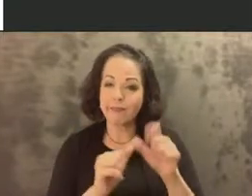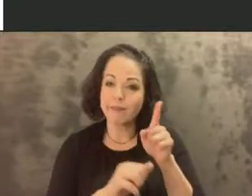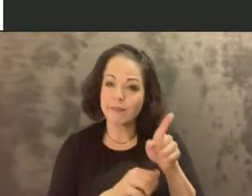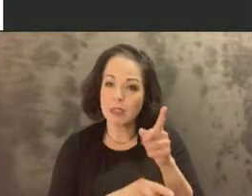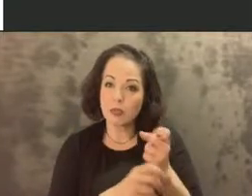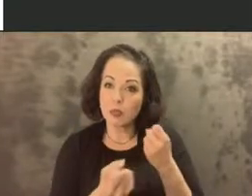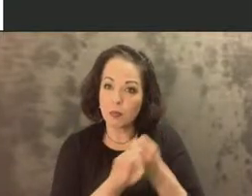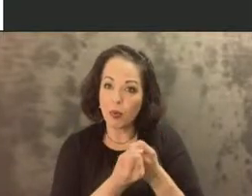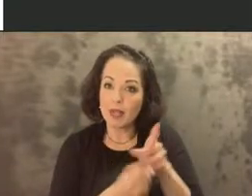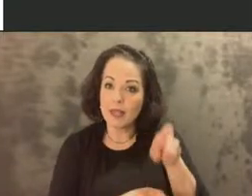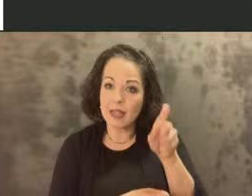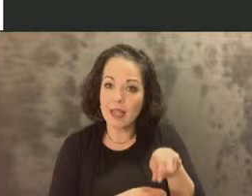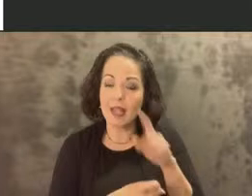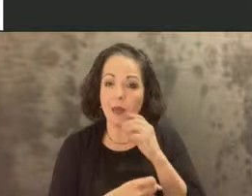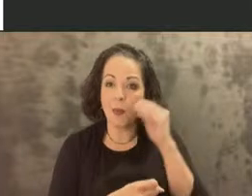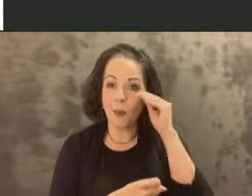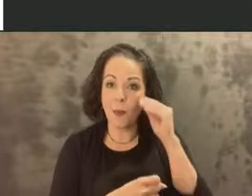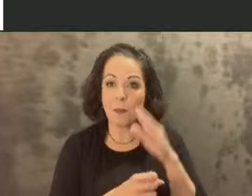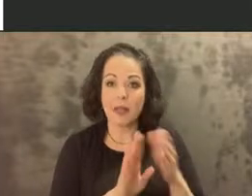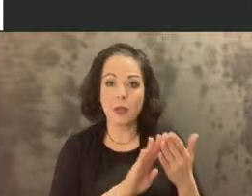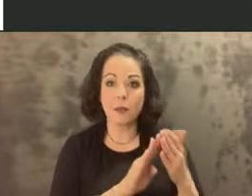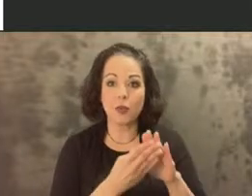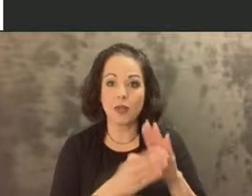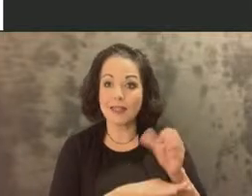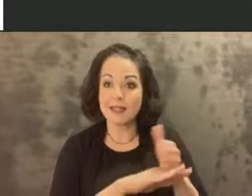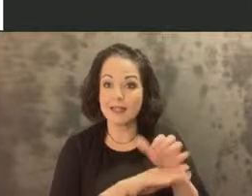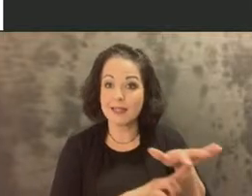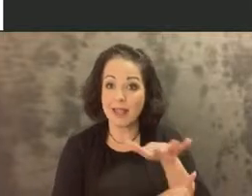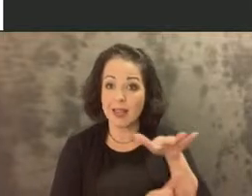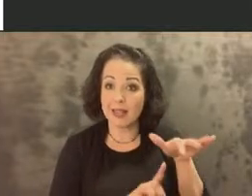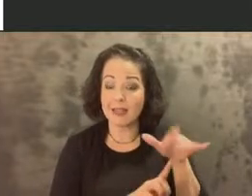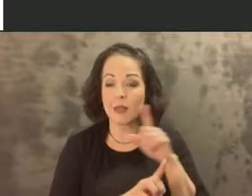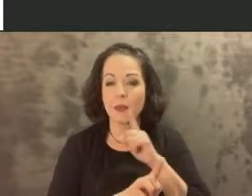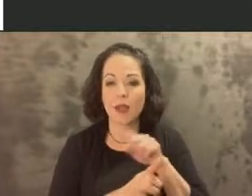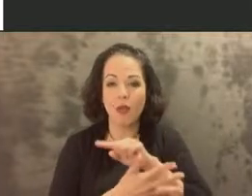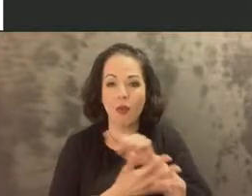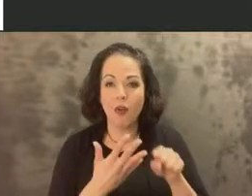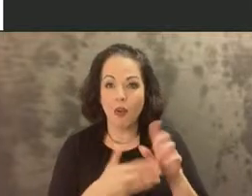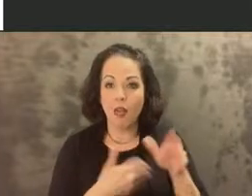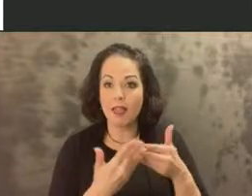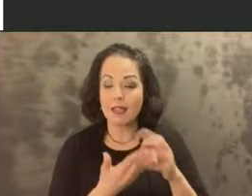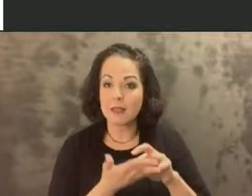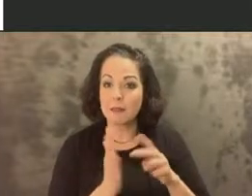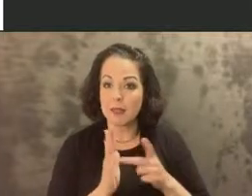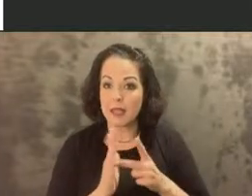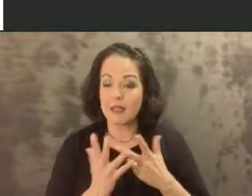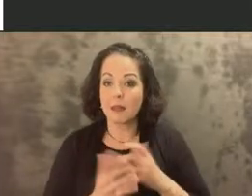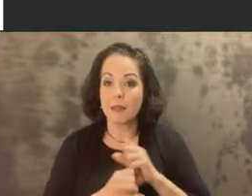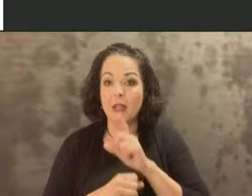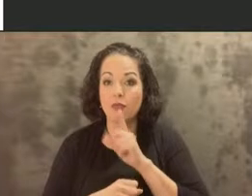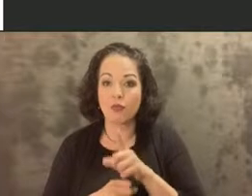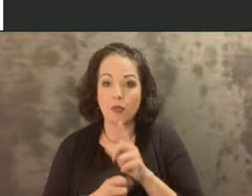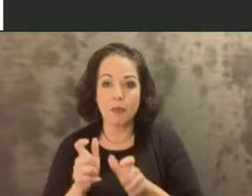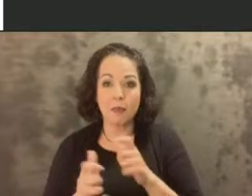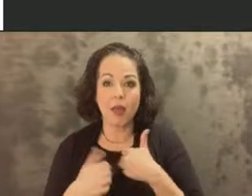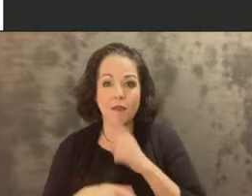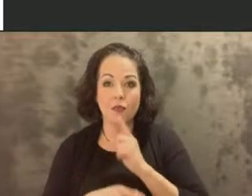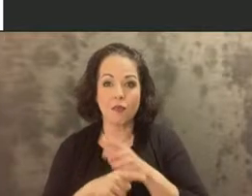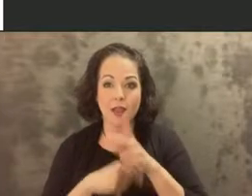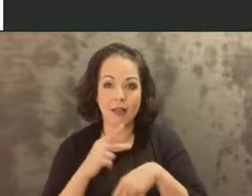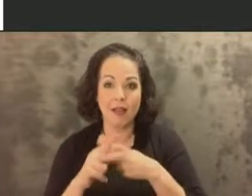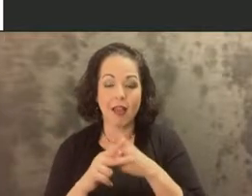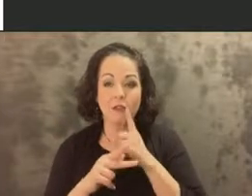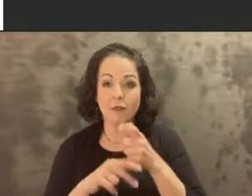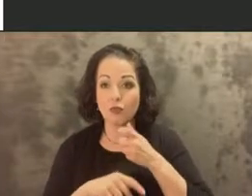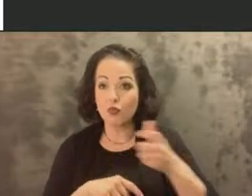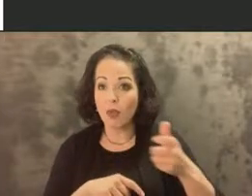services they need in home and community settings, right? To all these needs, making sure that people have the right kind of